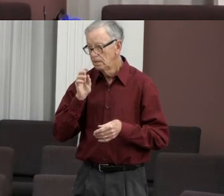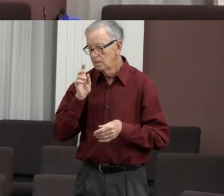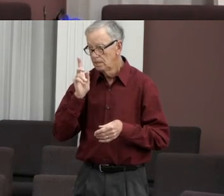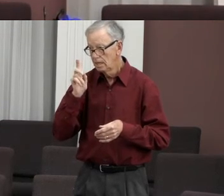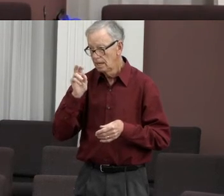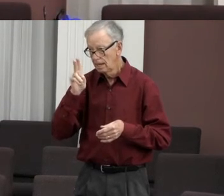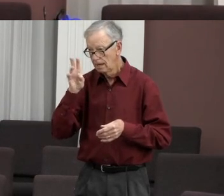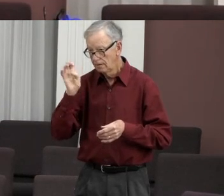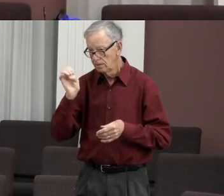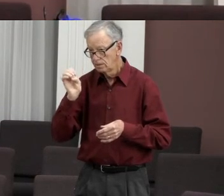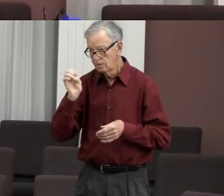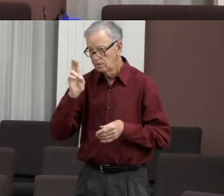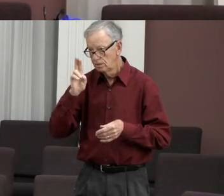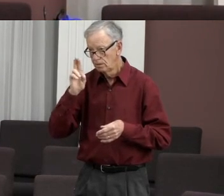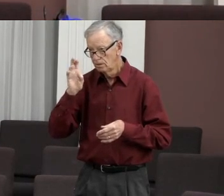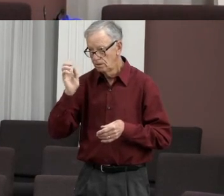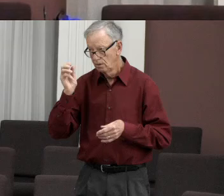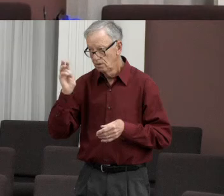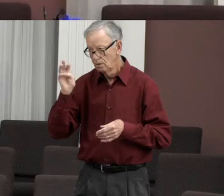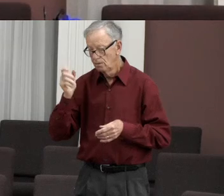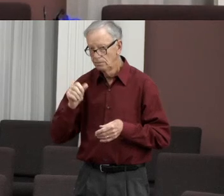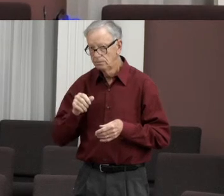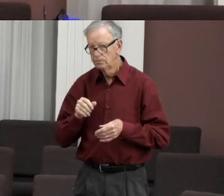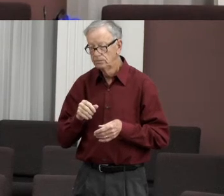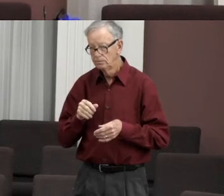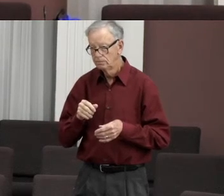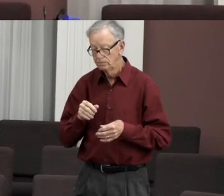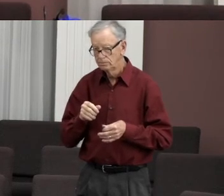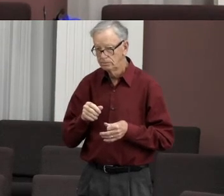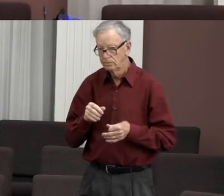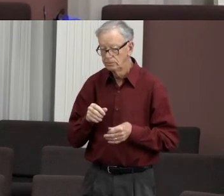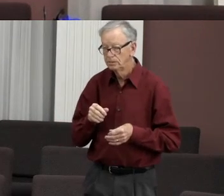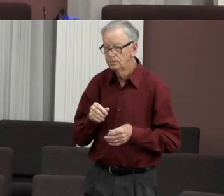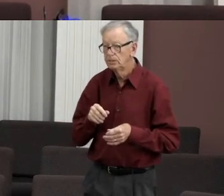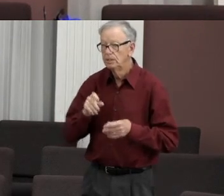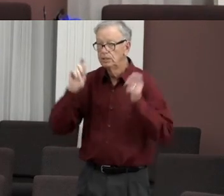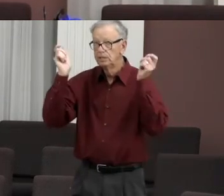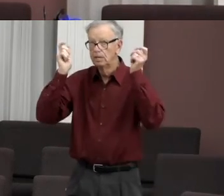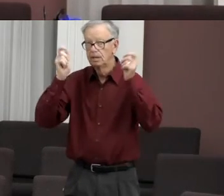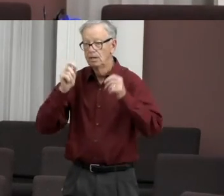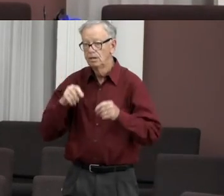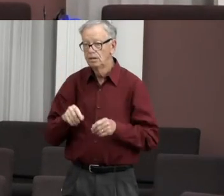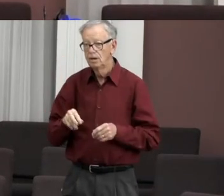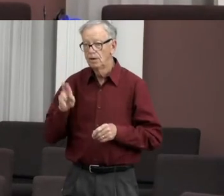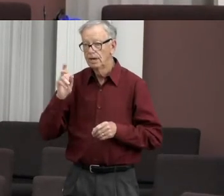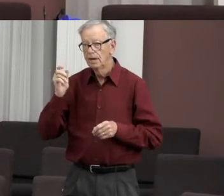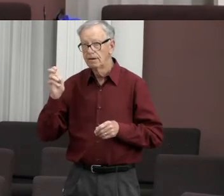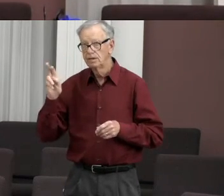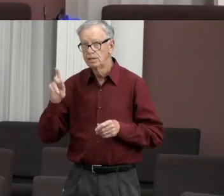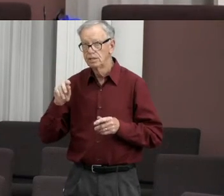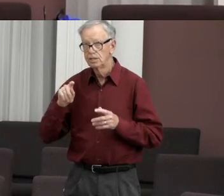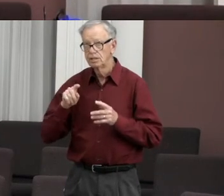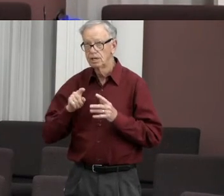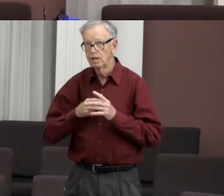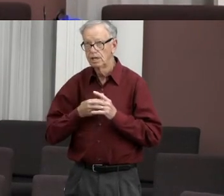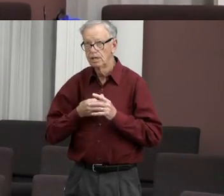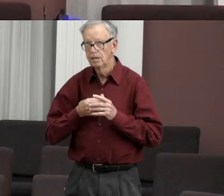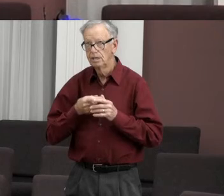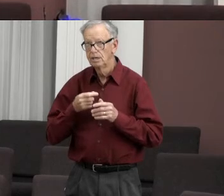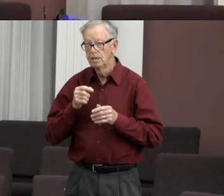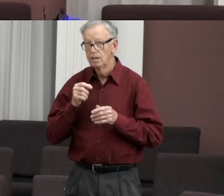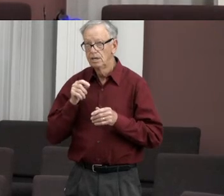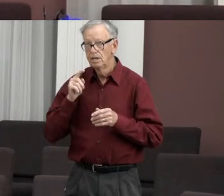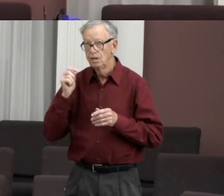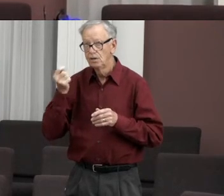Dave's room up on same top. Same room as third normal. Floor. Yeah. Okay. And then Celebrate Recovery begins again this Tuesday night. So if you want